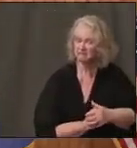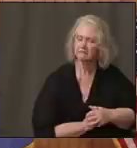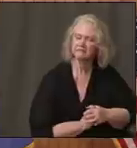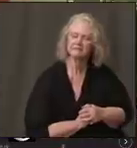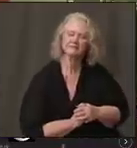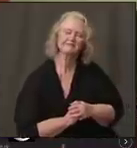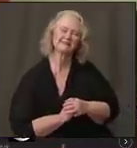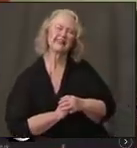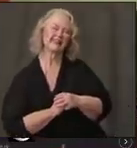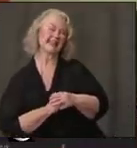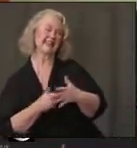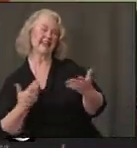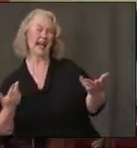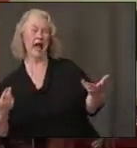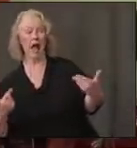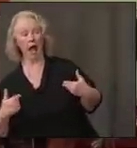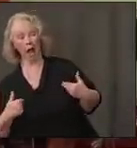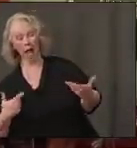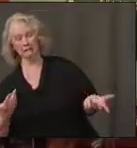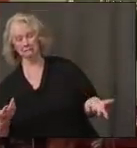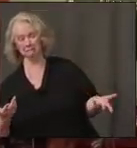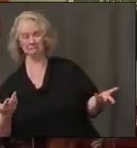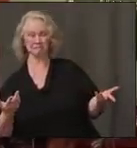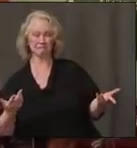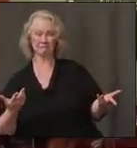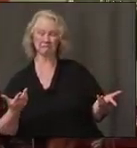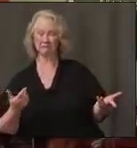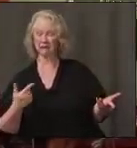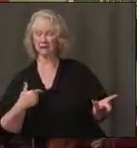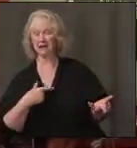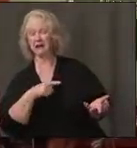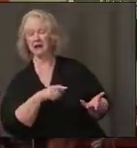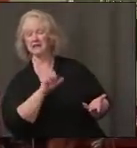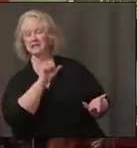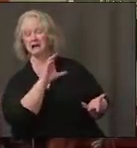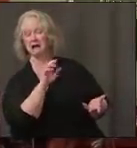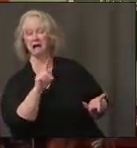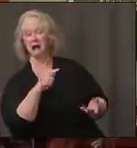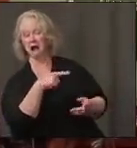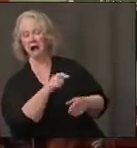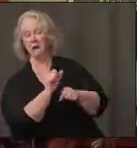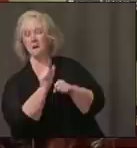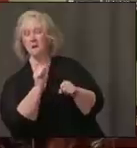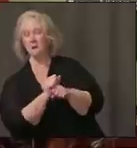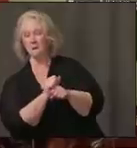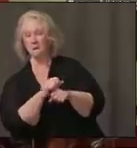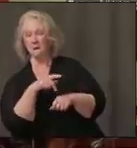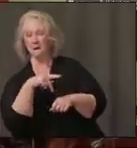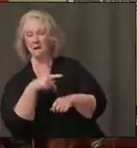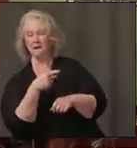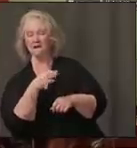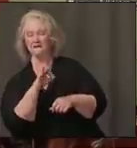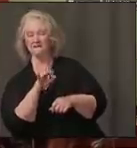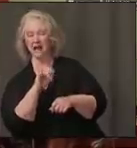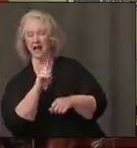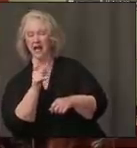Well, I'm at a disadvantage. I'm happy to kick it off, but Scott sits on the board of Pfizer, which has already entered human trials. So let me just say